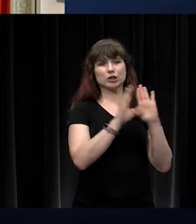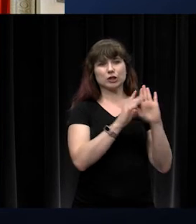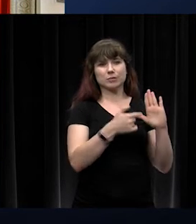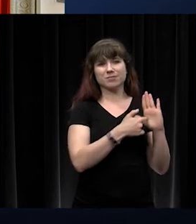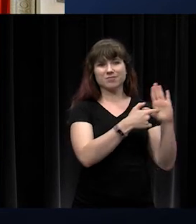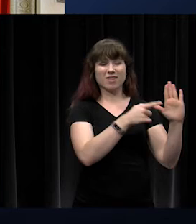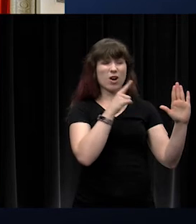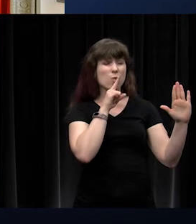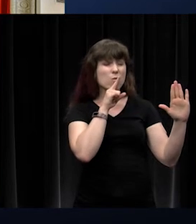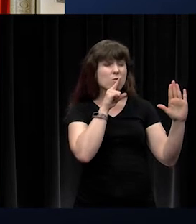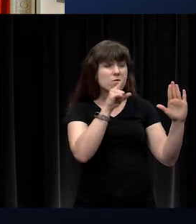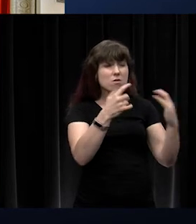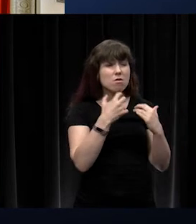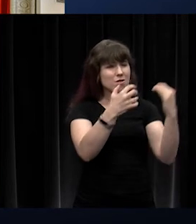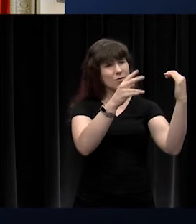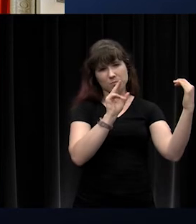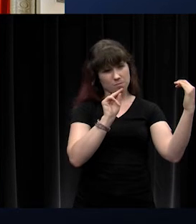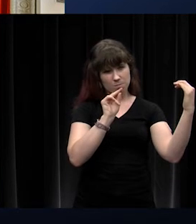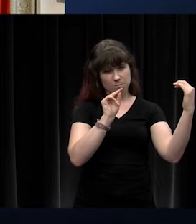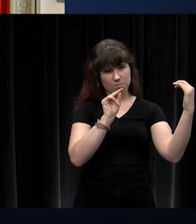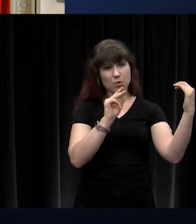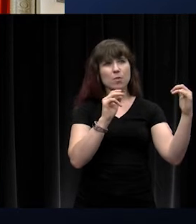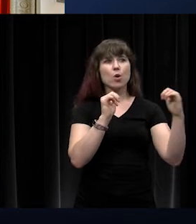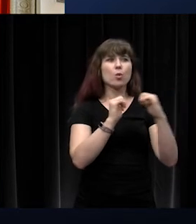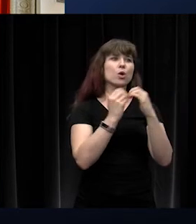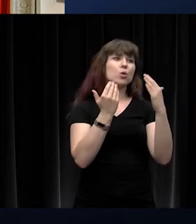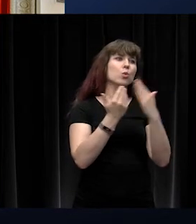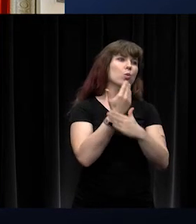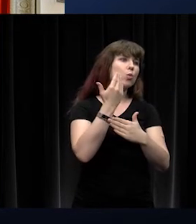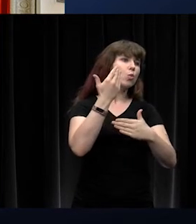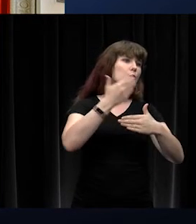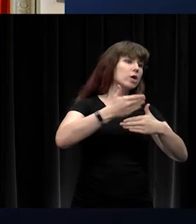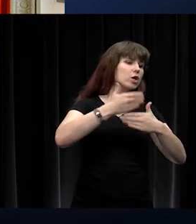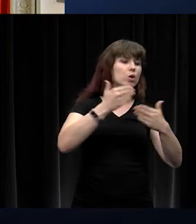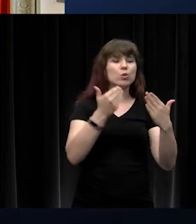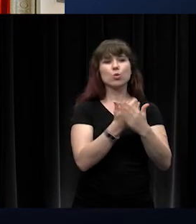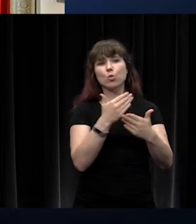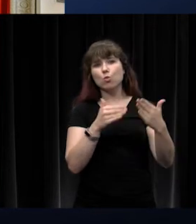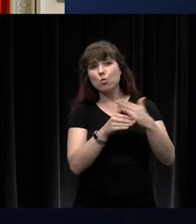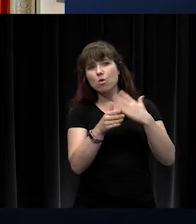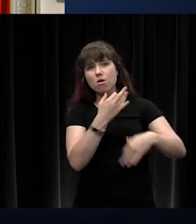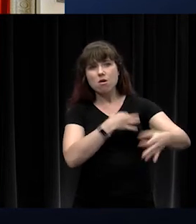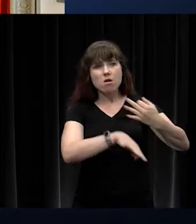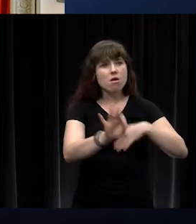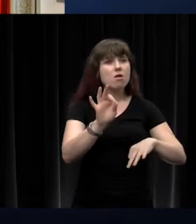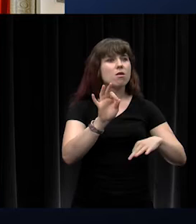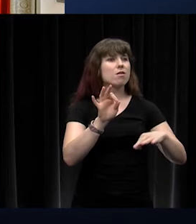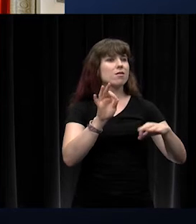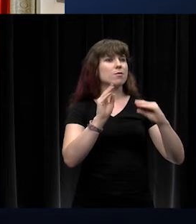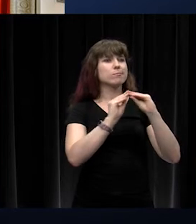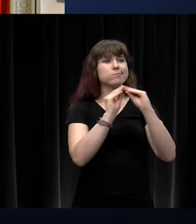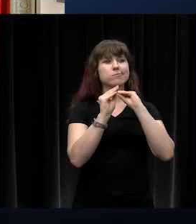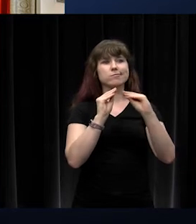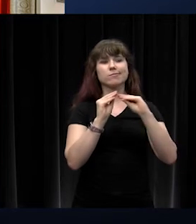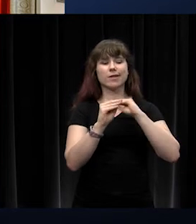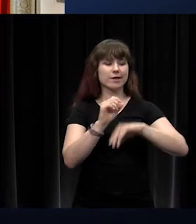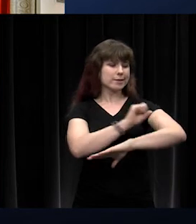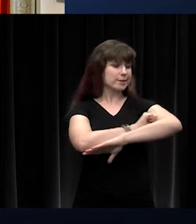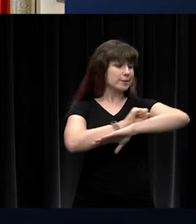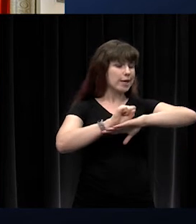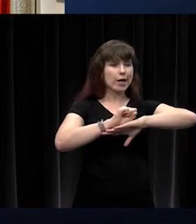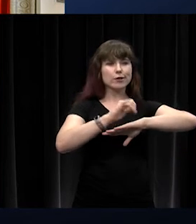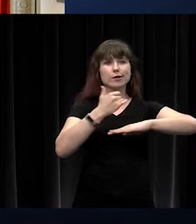auditorium, but with the relighting, the new windows, the new wood with the lighter tone on the stage and on the